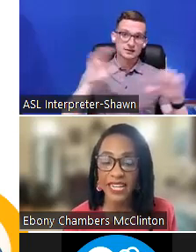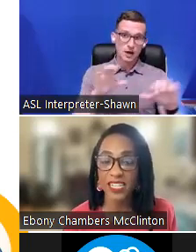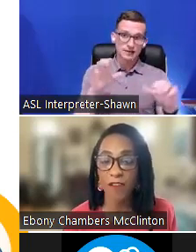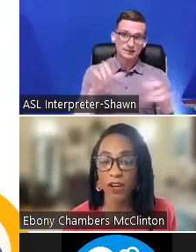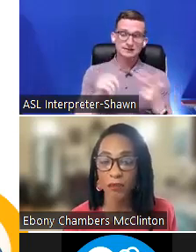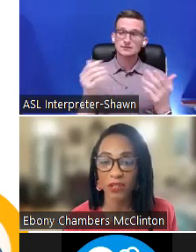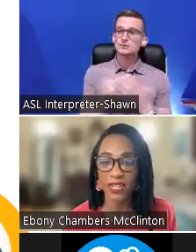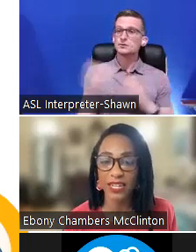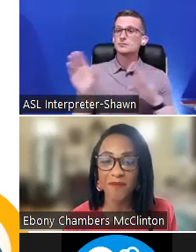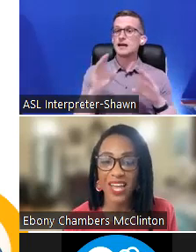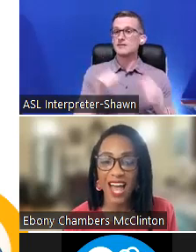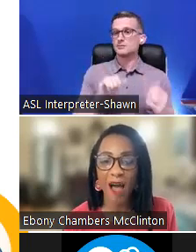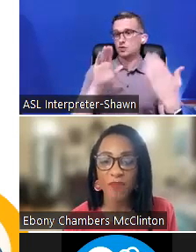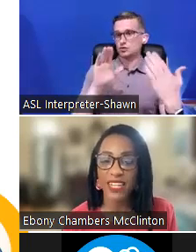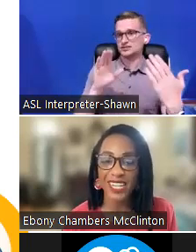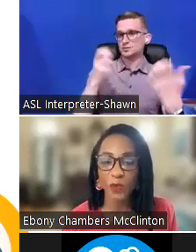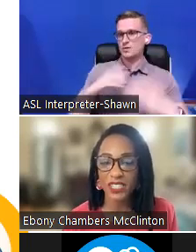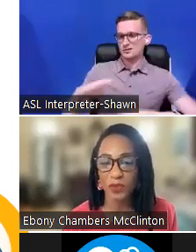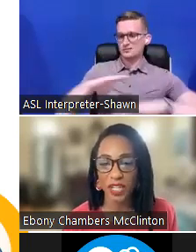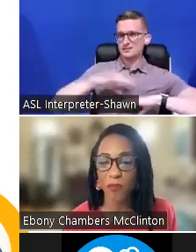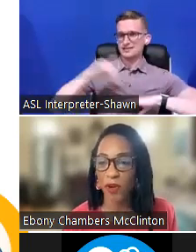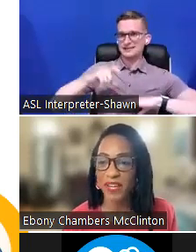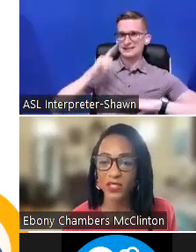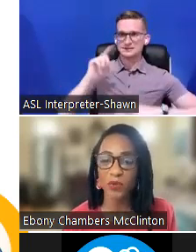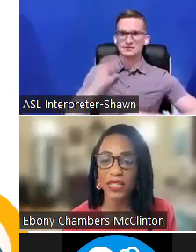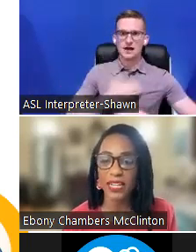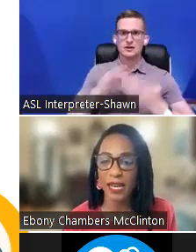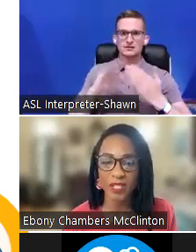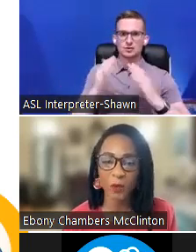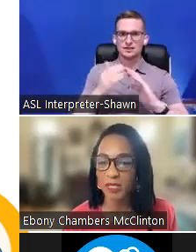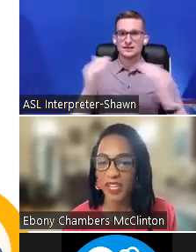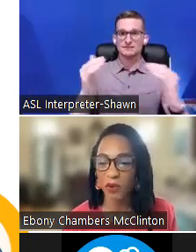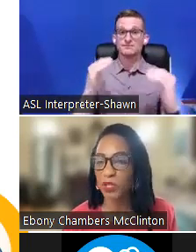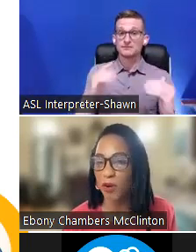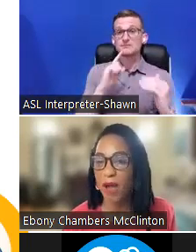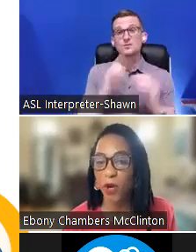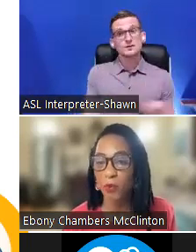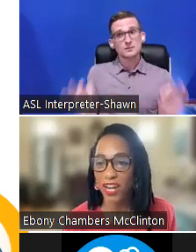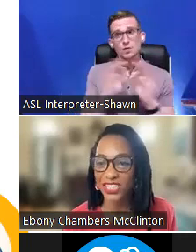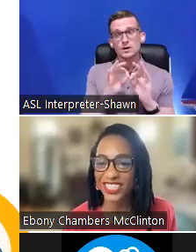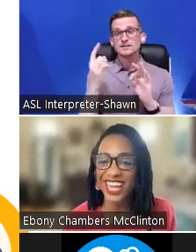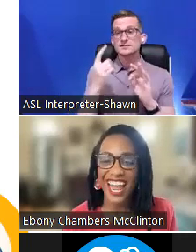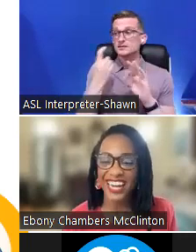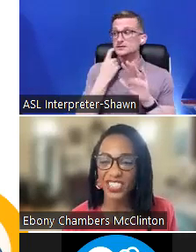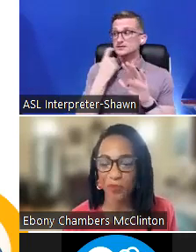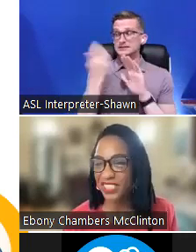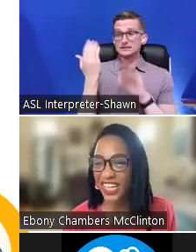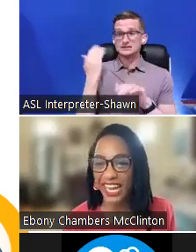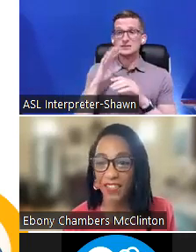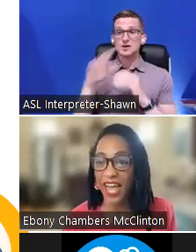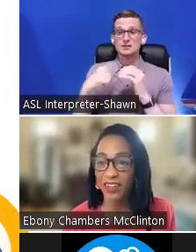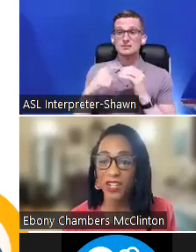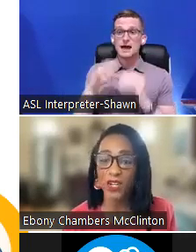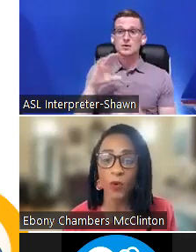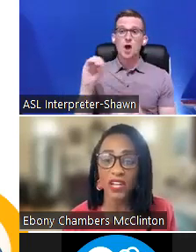the needs of our community. The next one is really important because it really, someone was speaking earlier about co-production, and I just